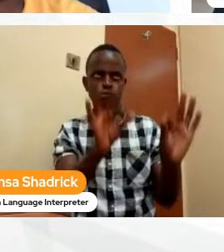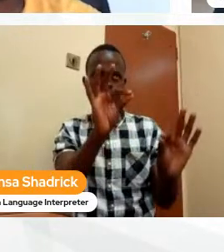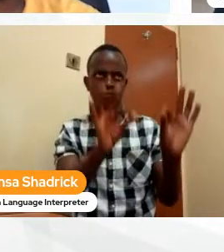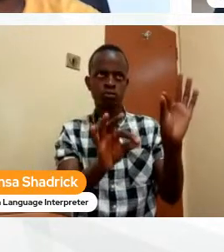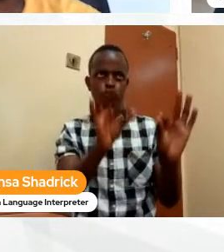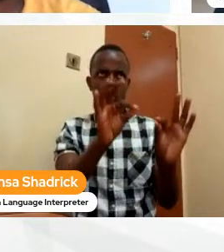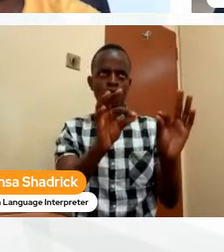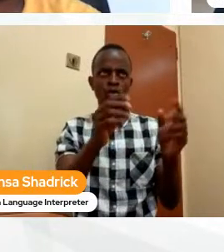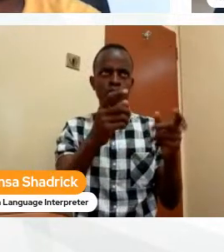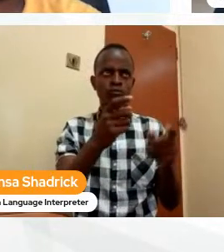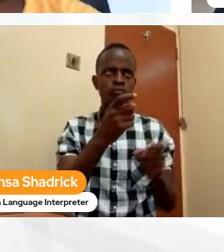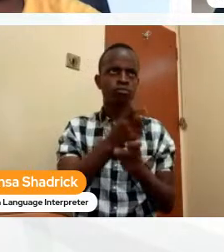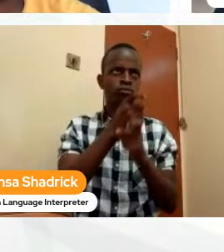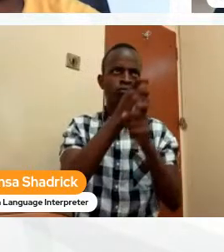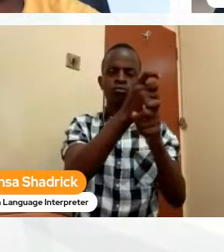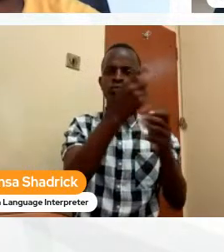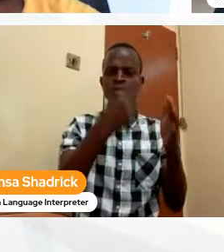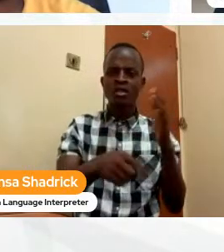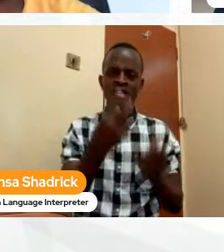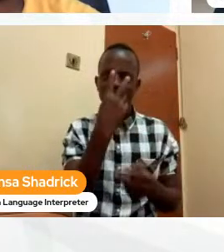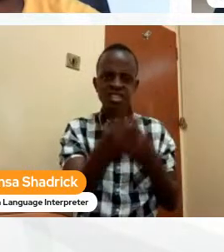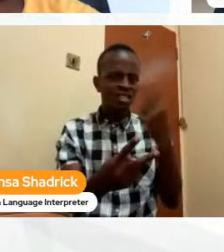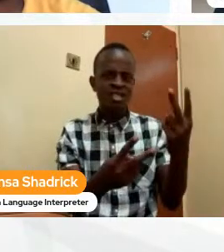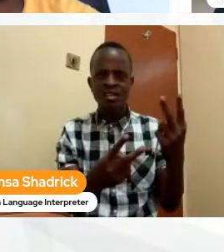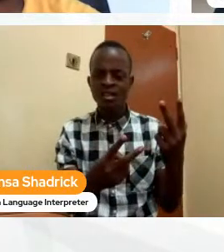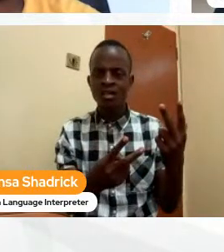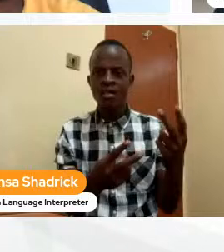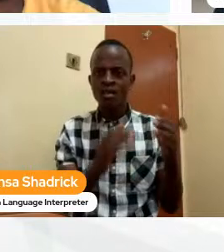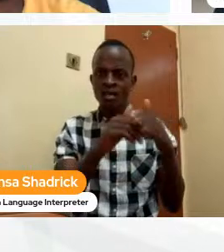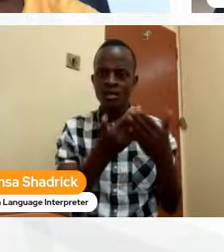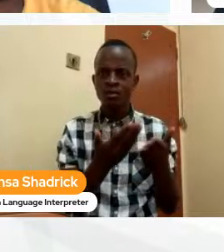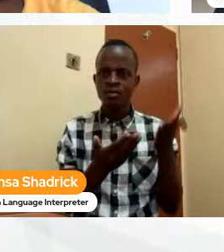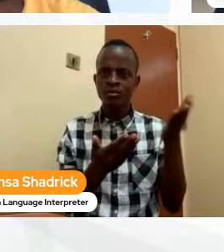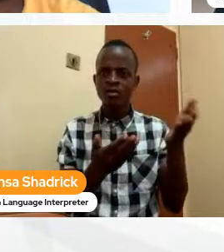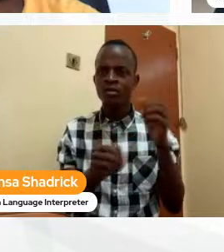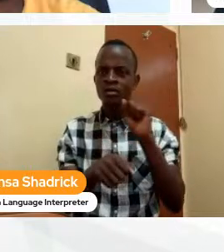award to see how